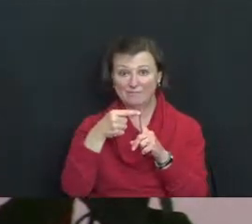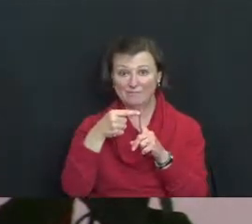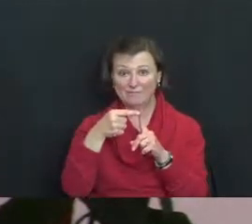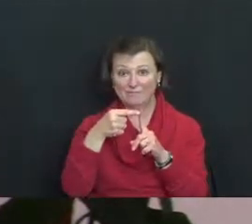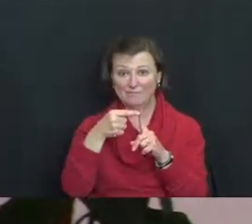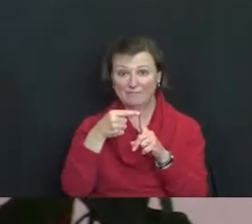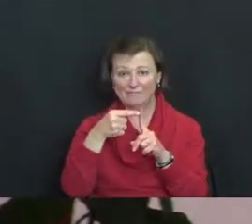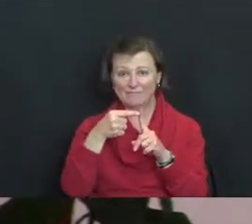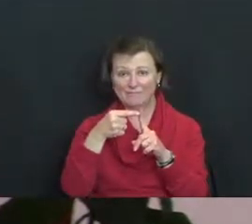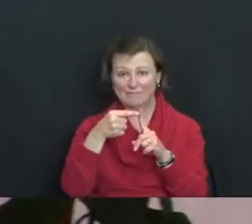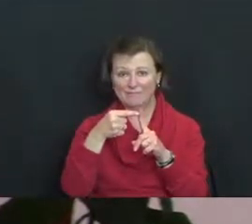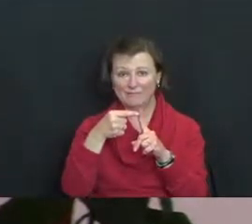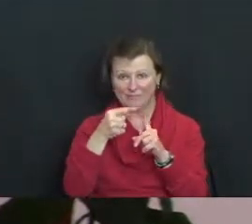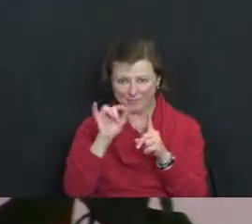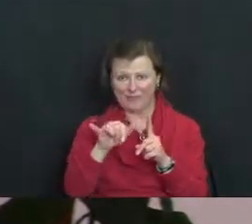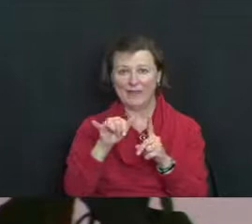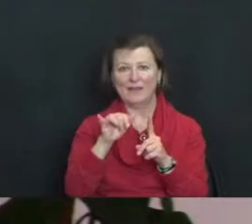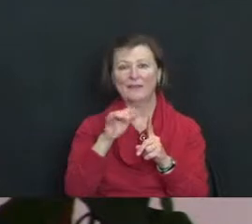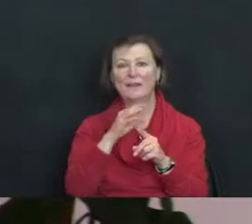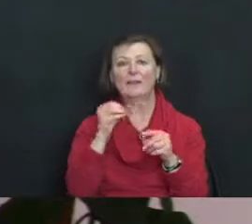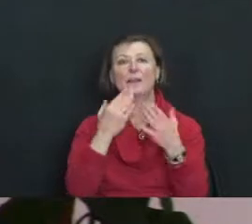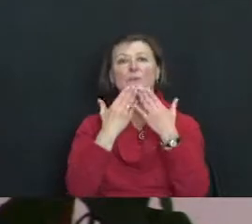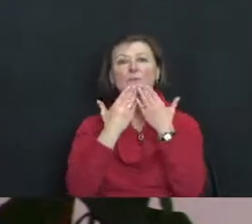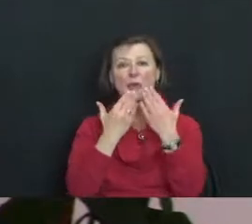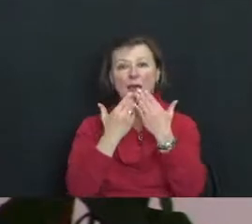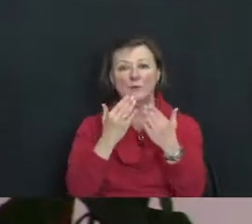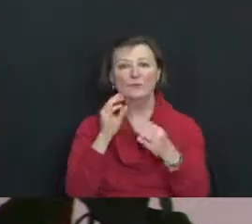And gratitude will arise.